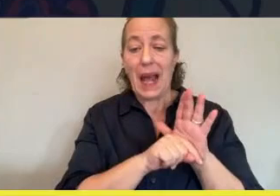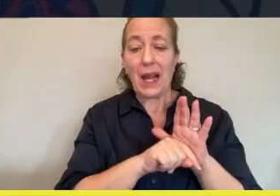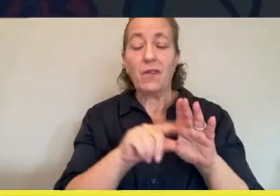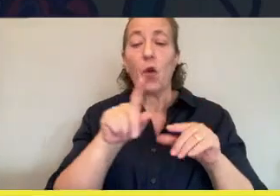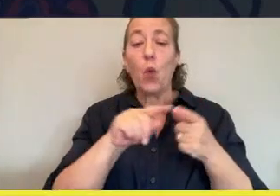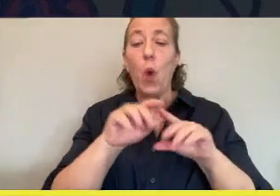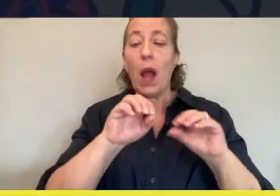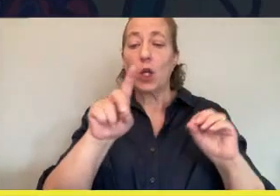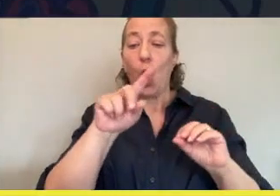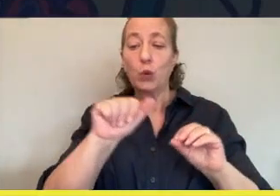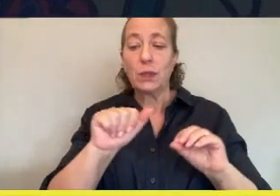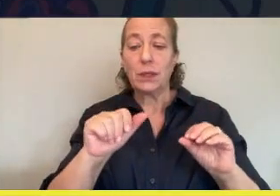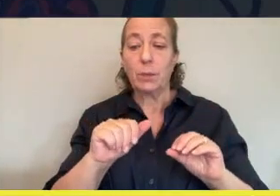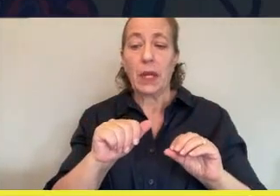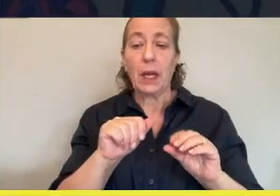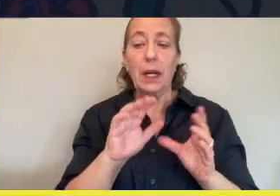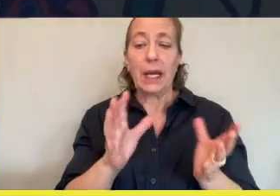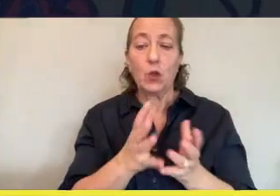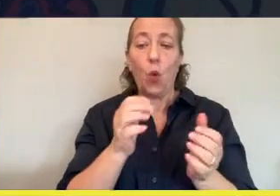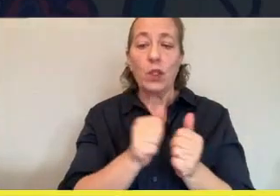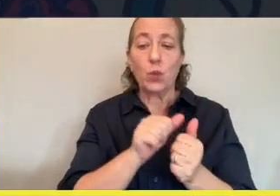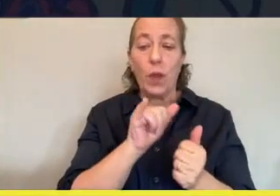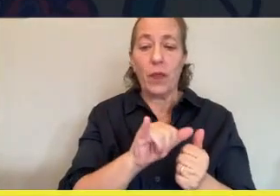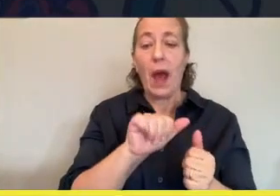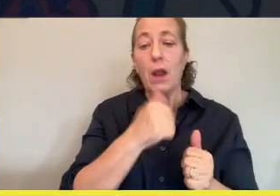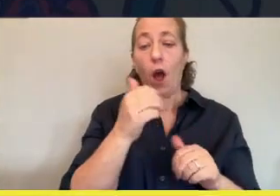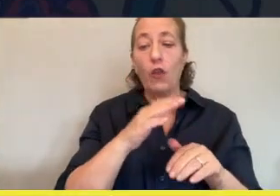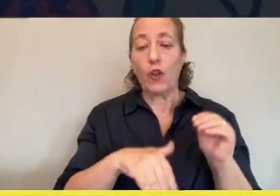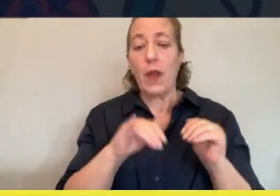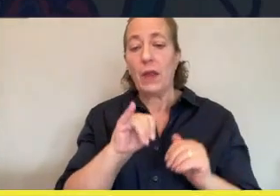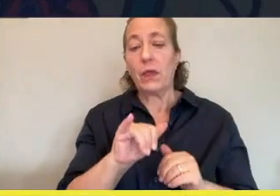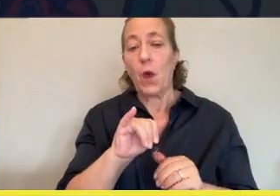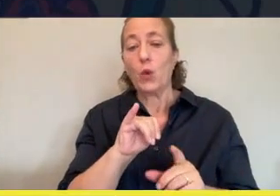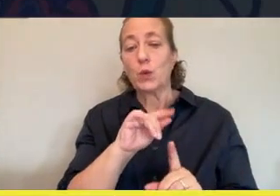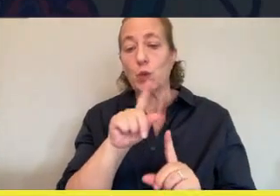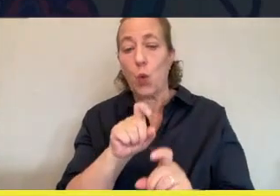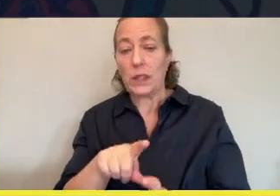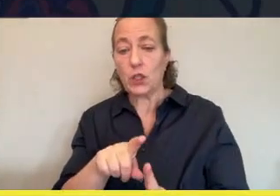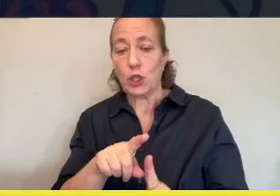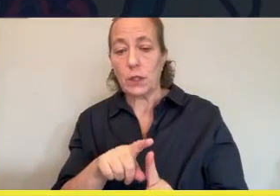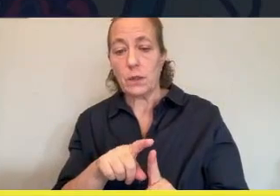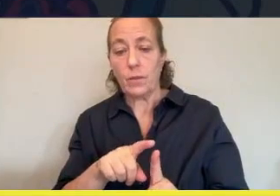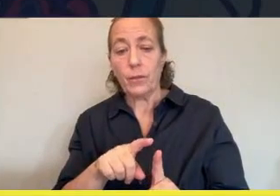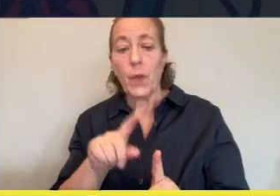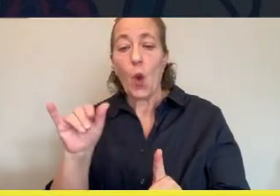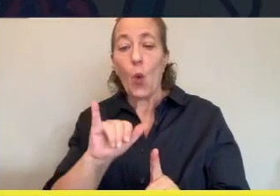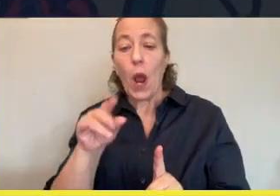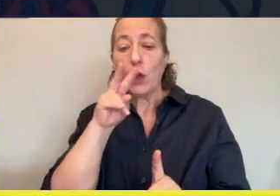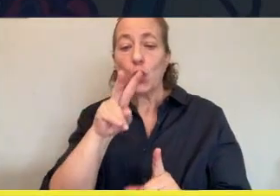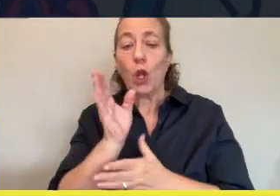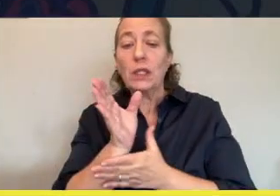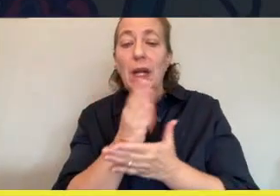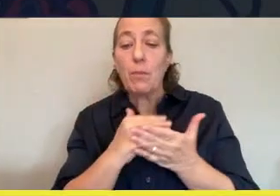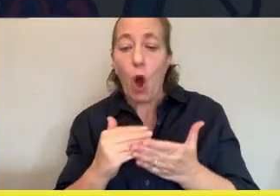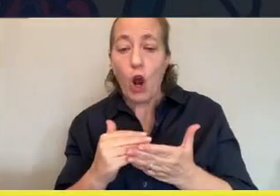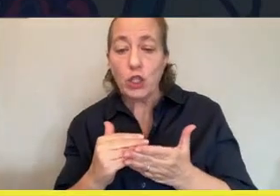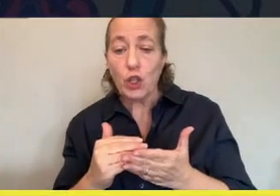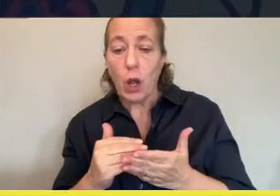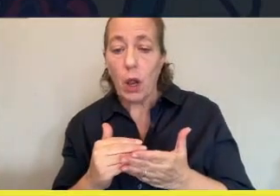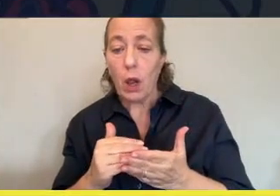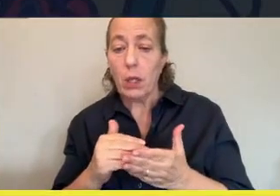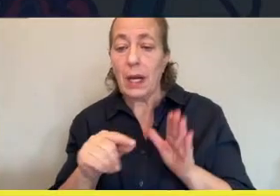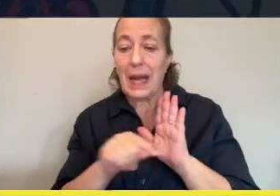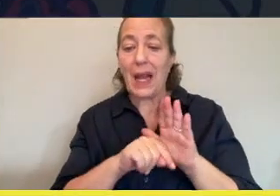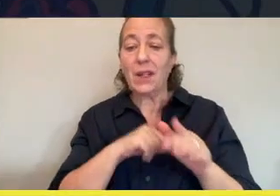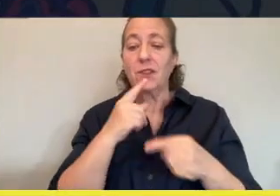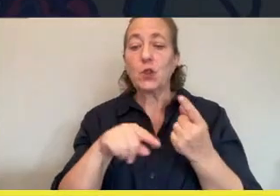with a known disability to either the ACS-6 or WGSS questions. We also looked at partial false negatives, which occurred when a person's